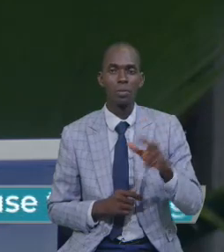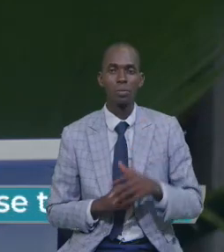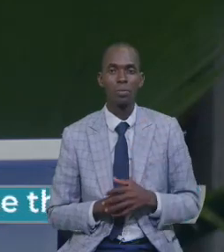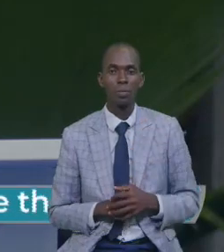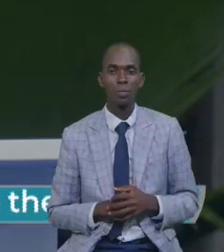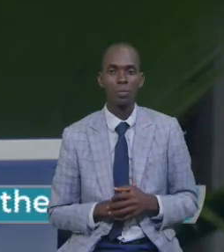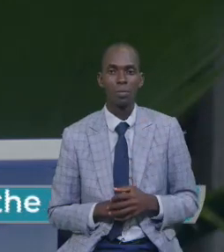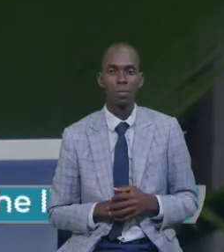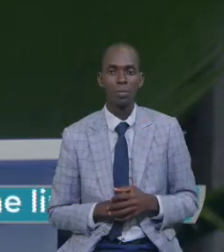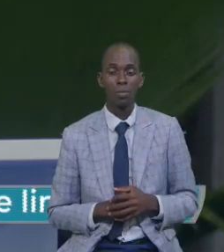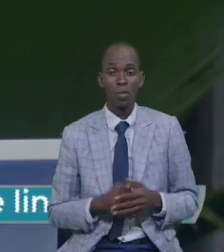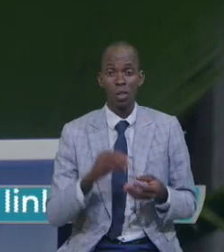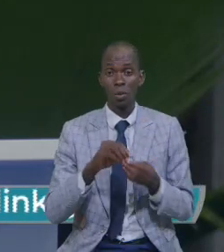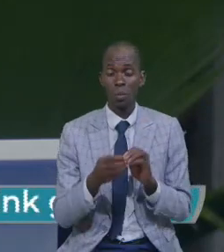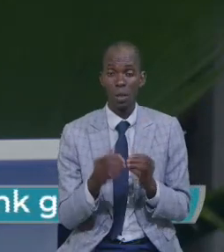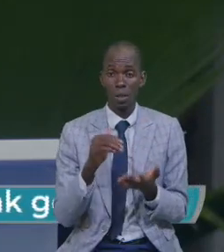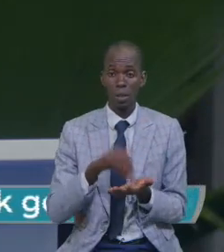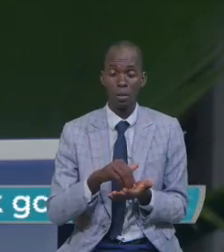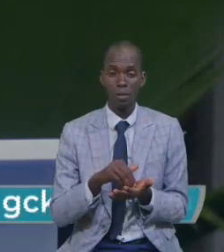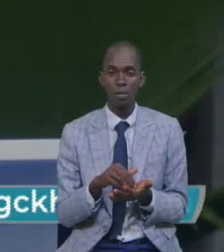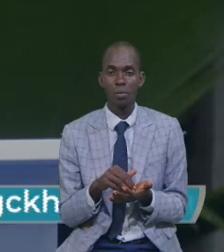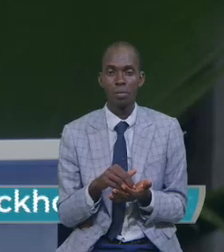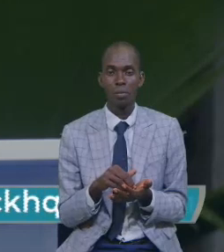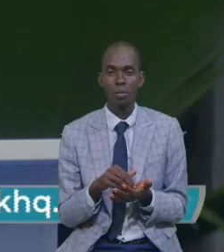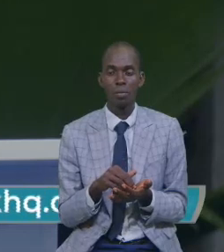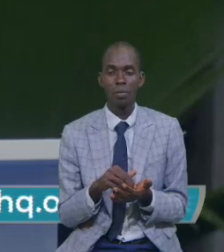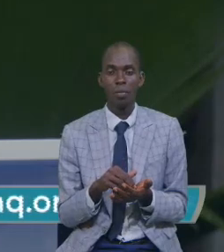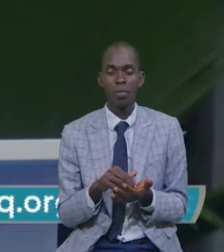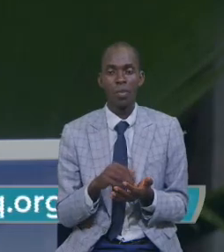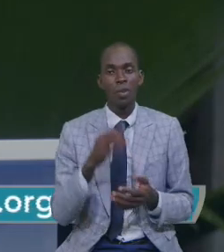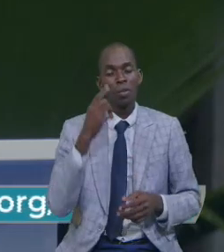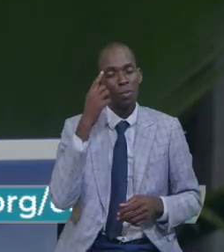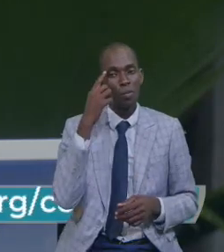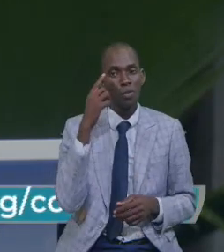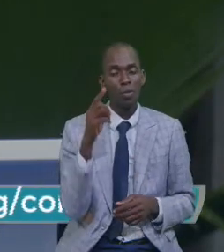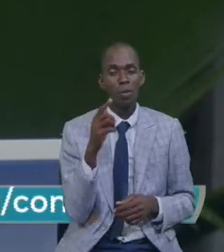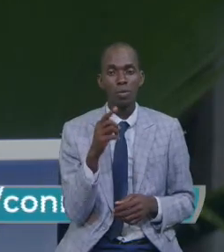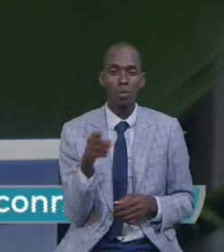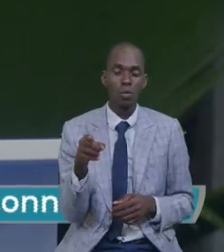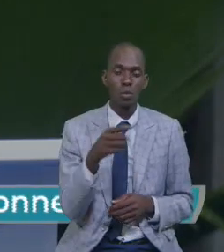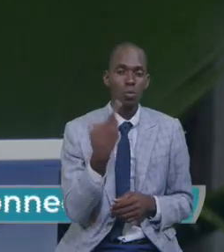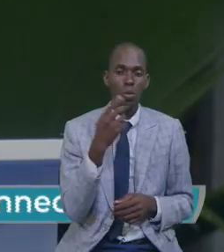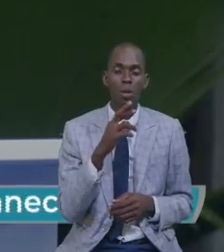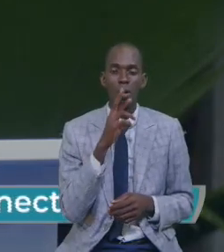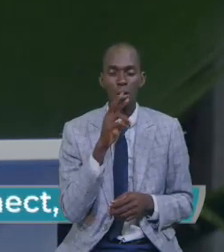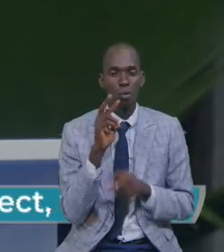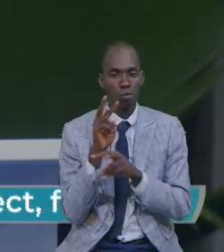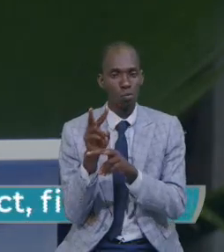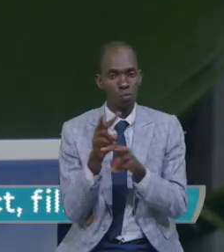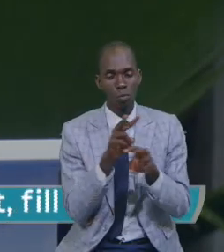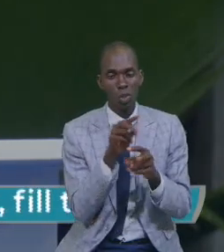+234 915 444 9263. I will go through it again. Those listening via radio or television,